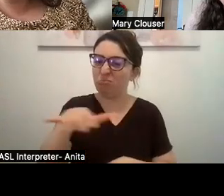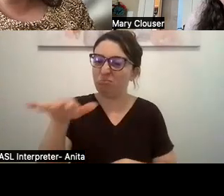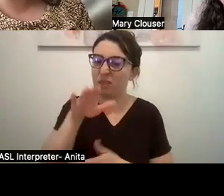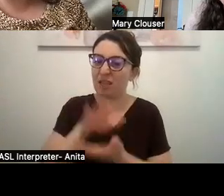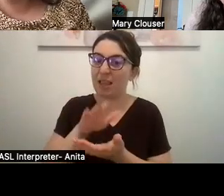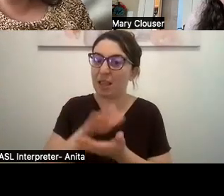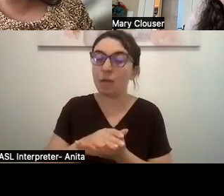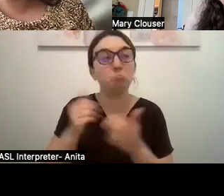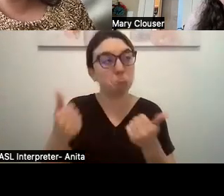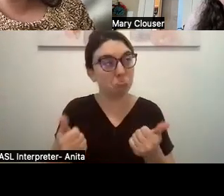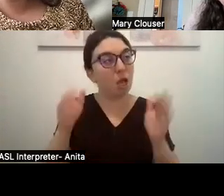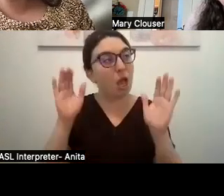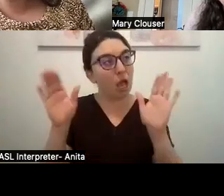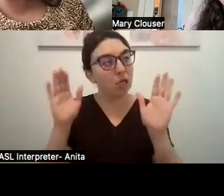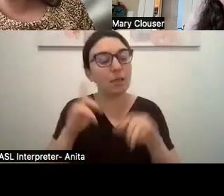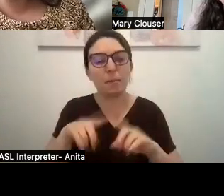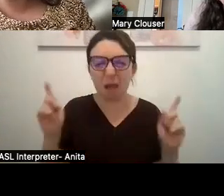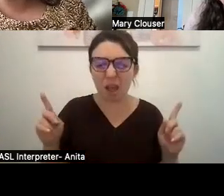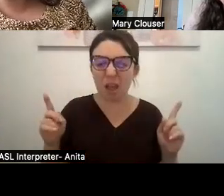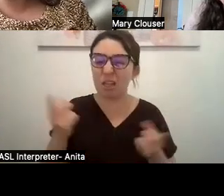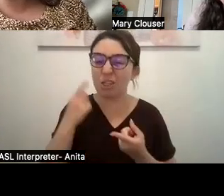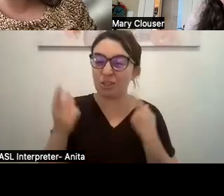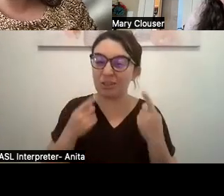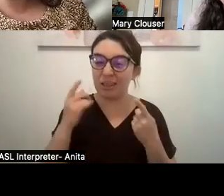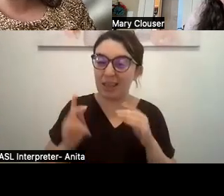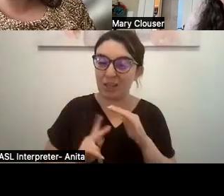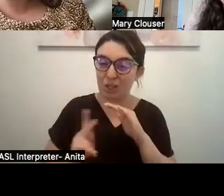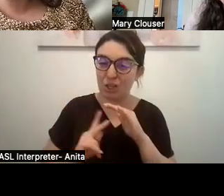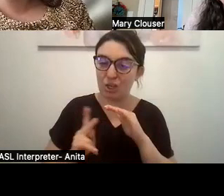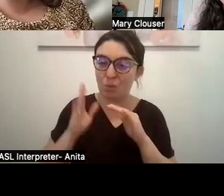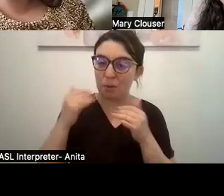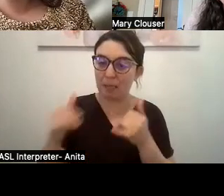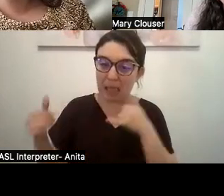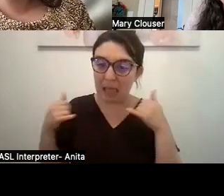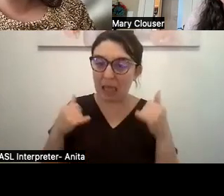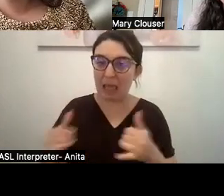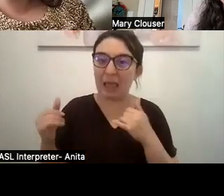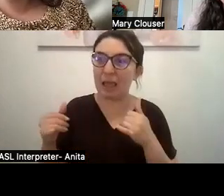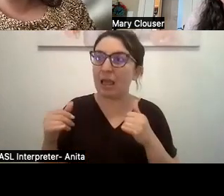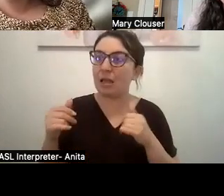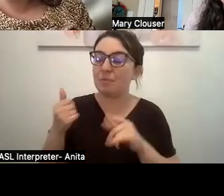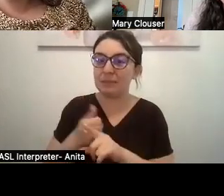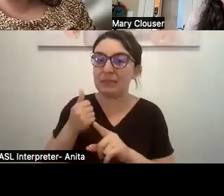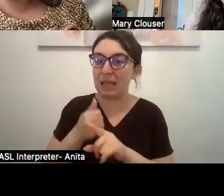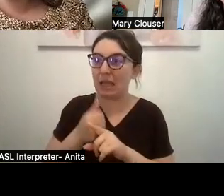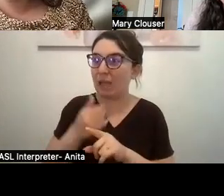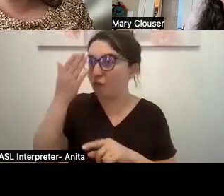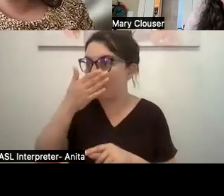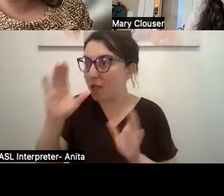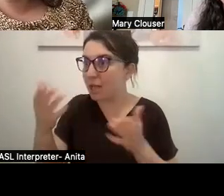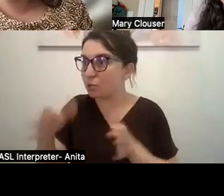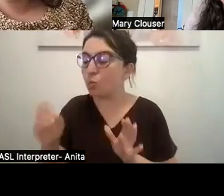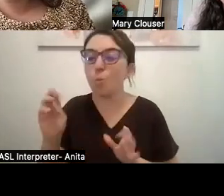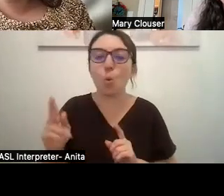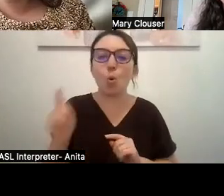is awesome, but I wondered if the kinders will be playing on their own playground in front of their classrooms, or will they